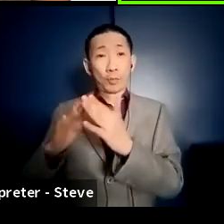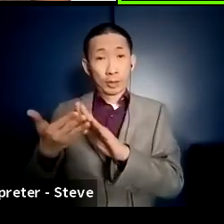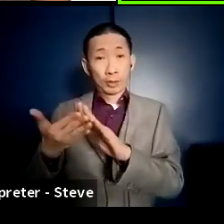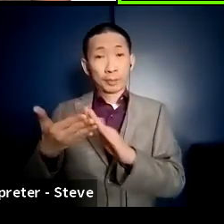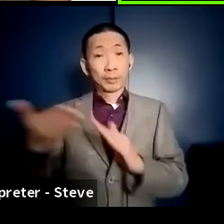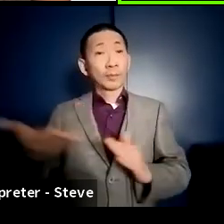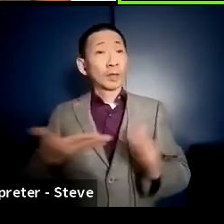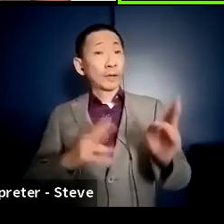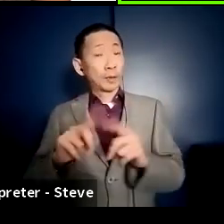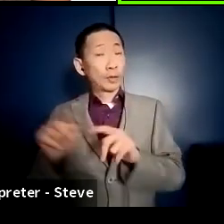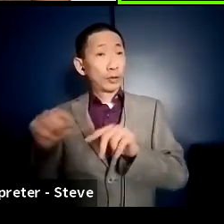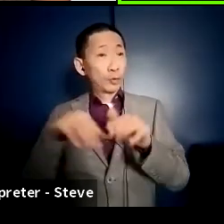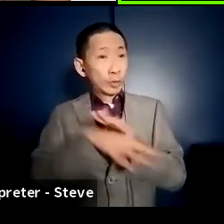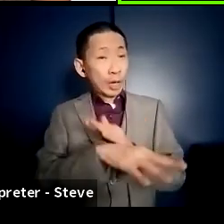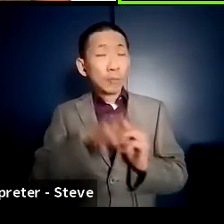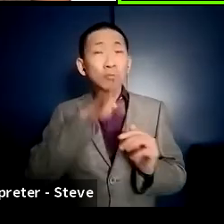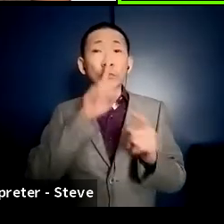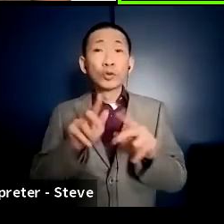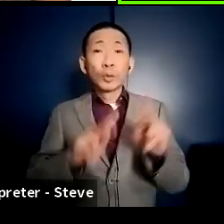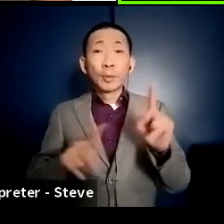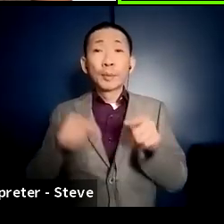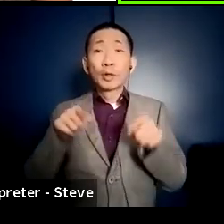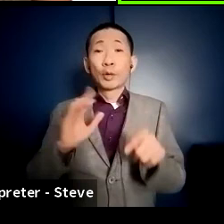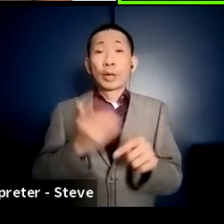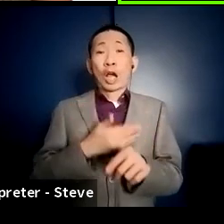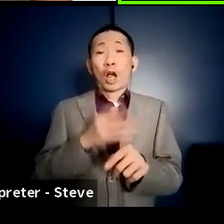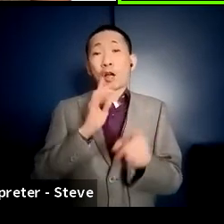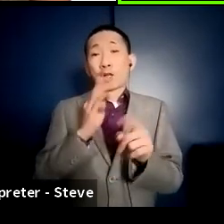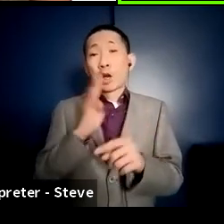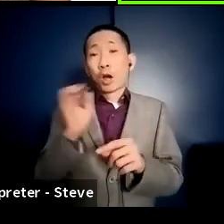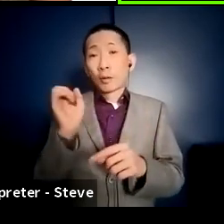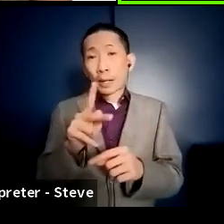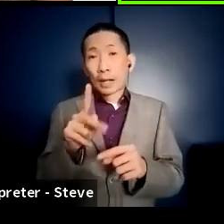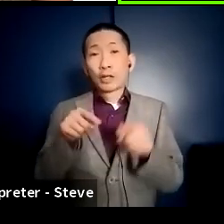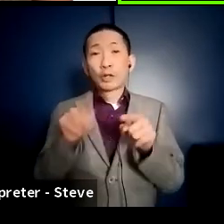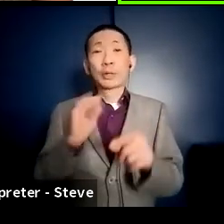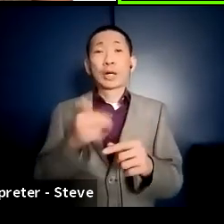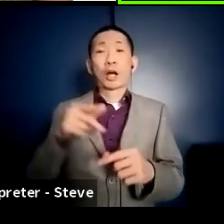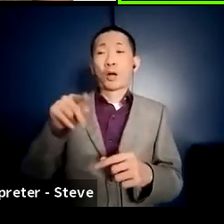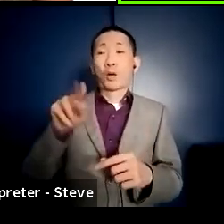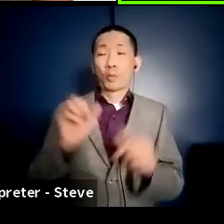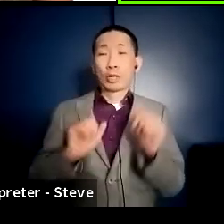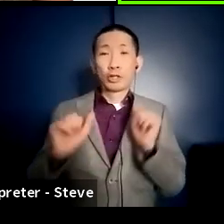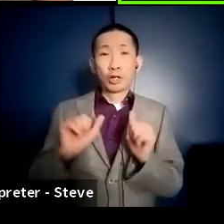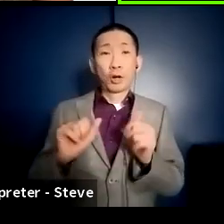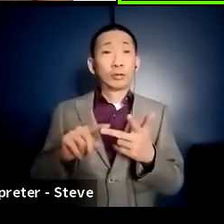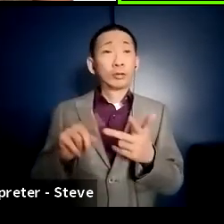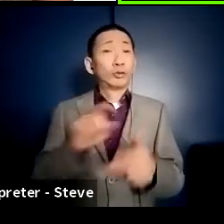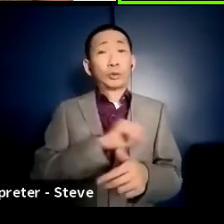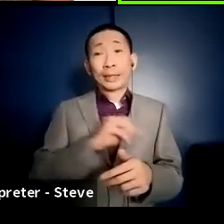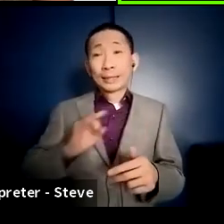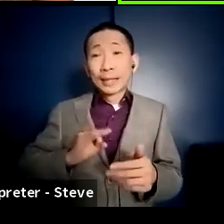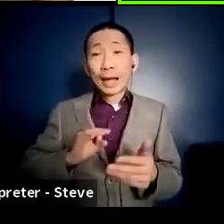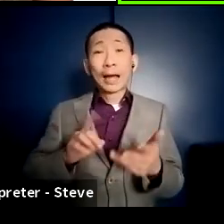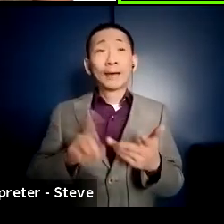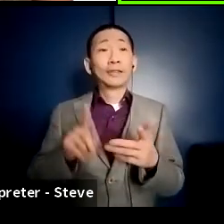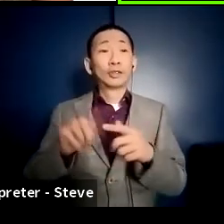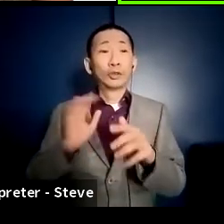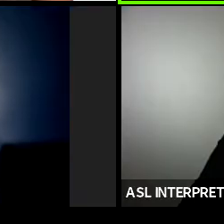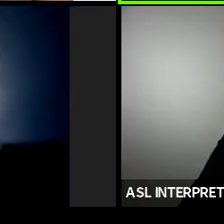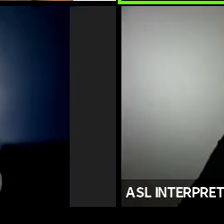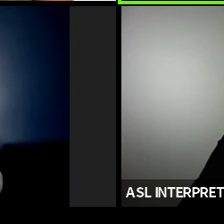come in to speak to people during our talkbacks, during our pre-shows, to our staffs, I mean, but to our audiences